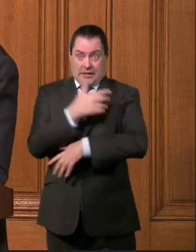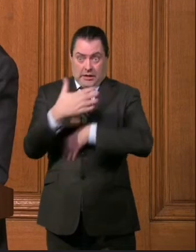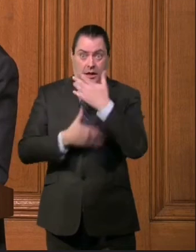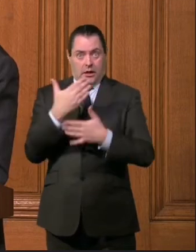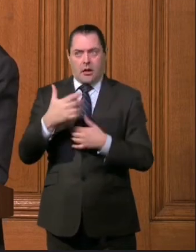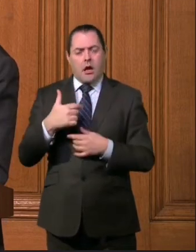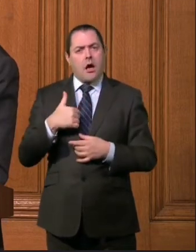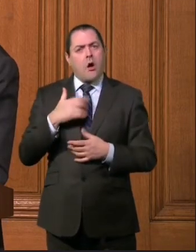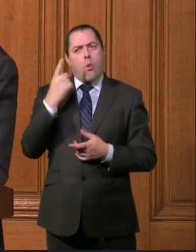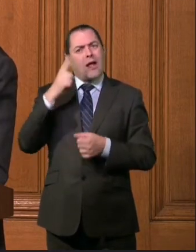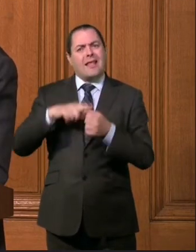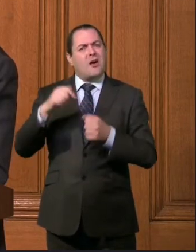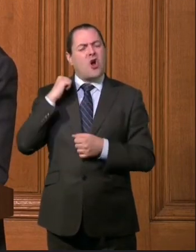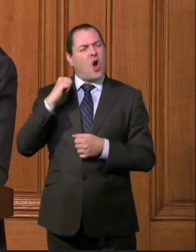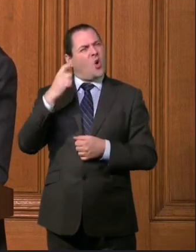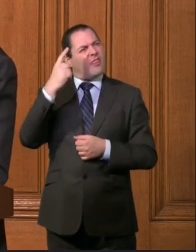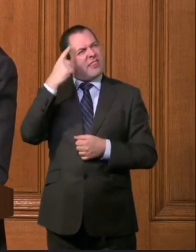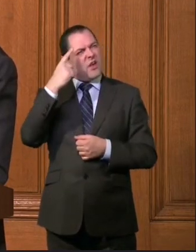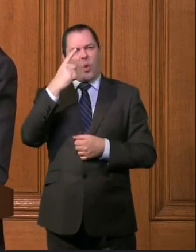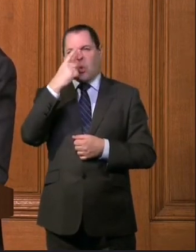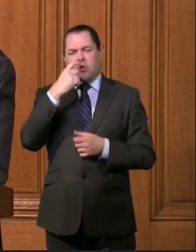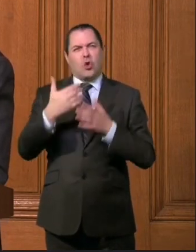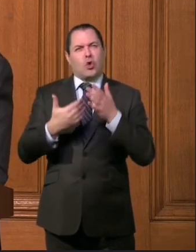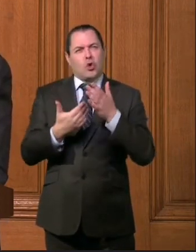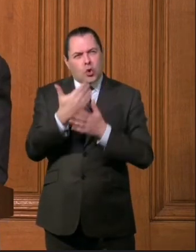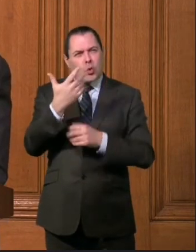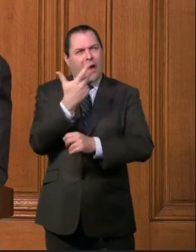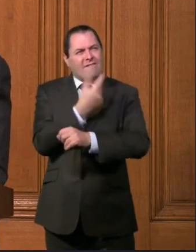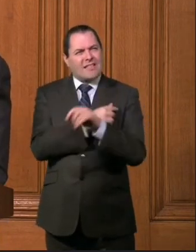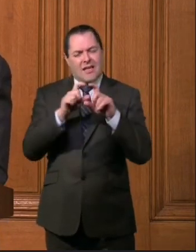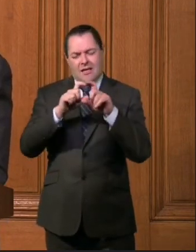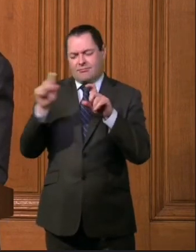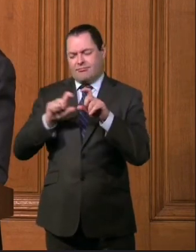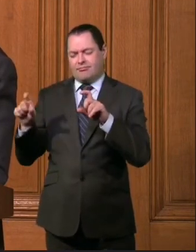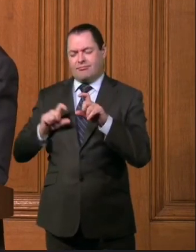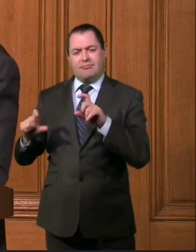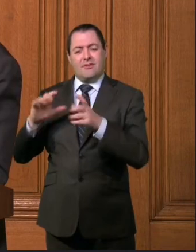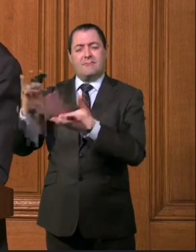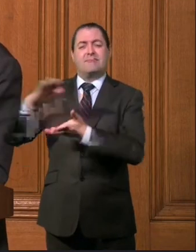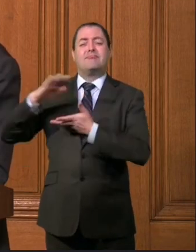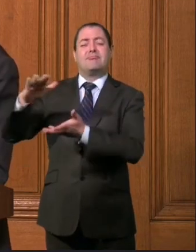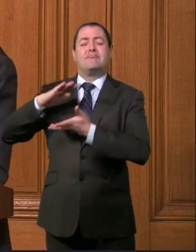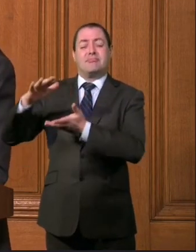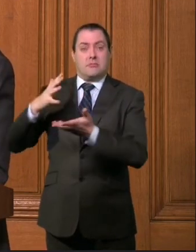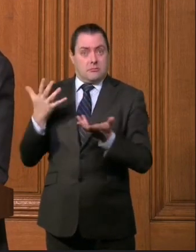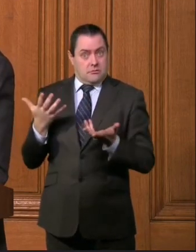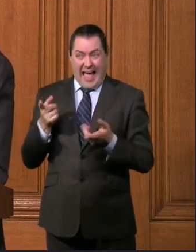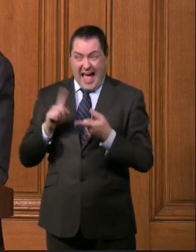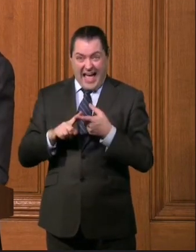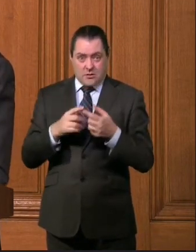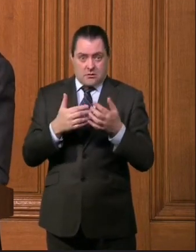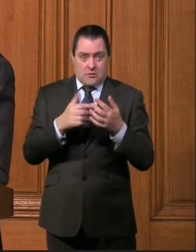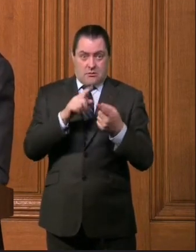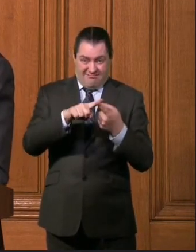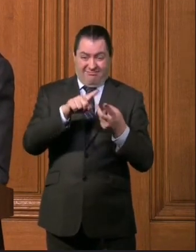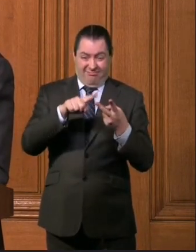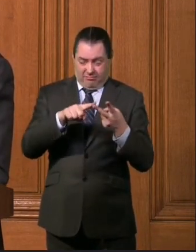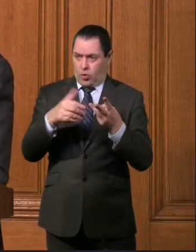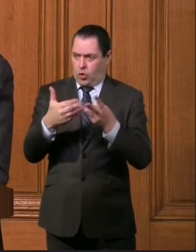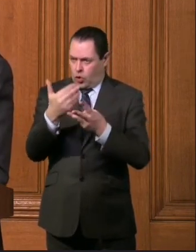idea that we've got many vaccines coming through the pipeline is incredibly important, including ones that we can alter as needs